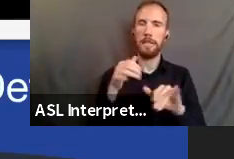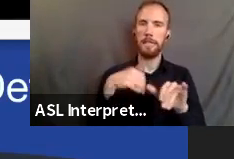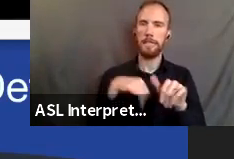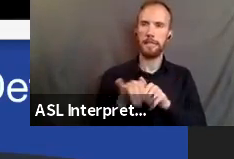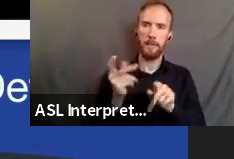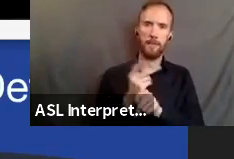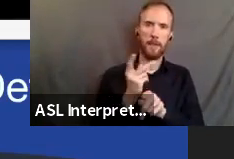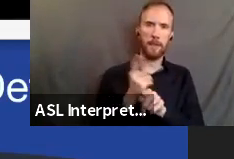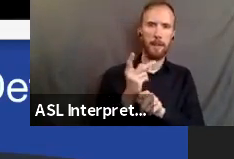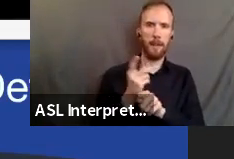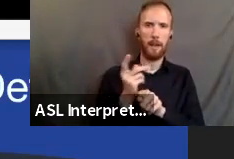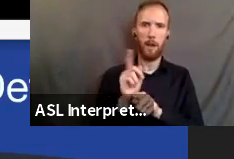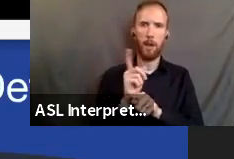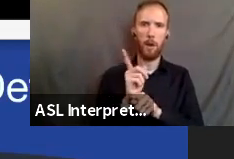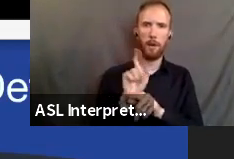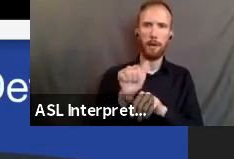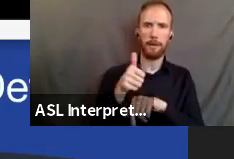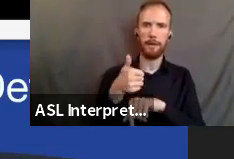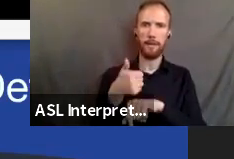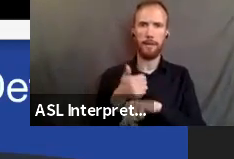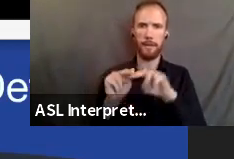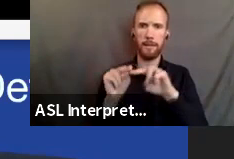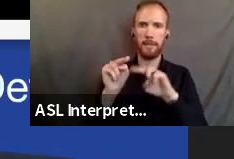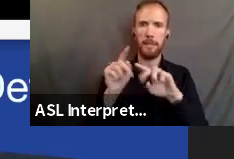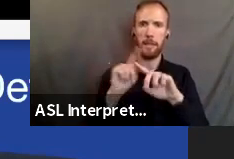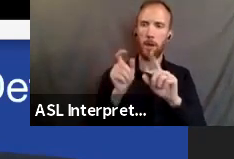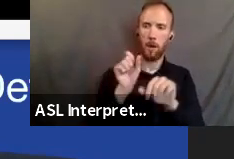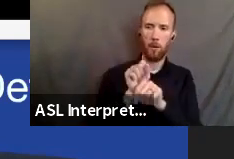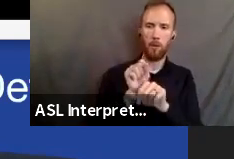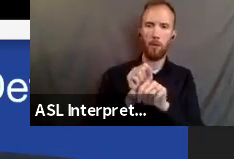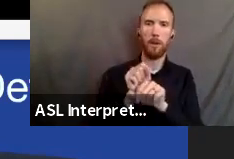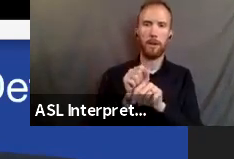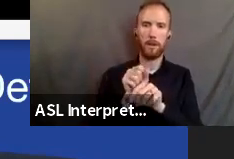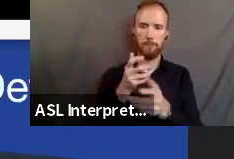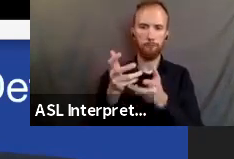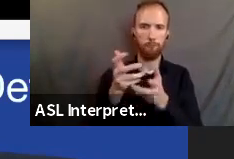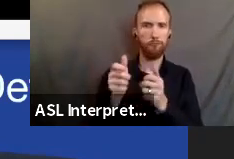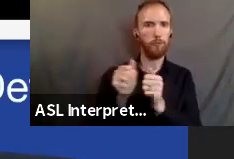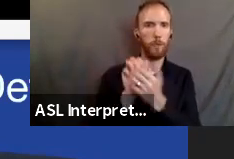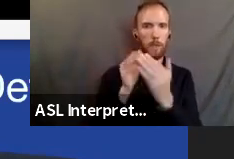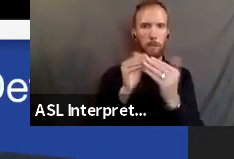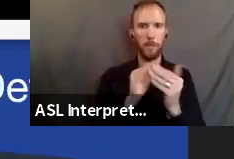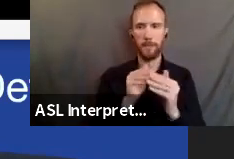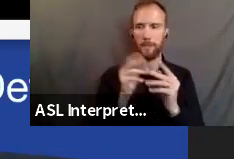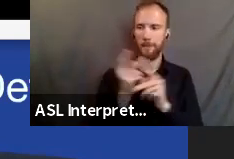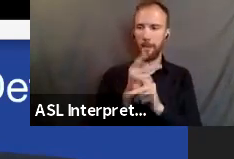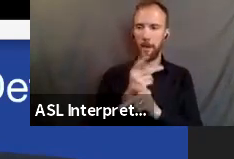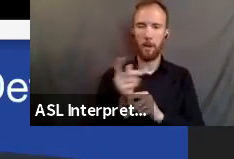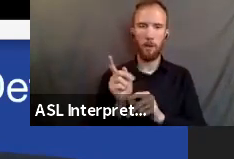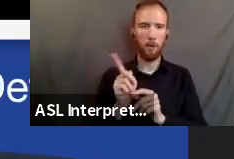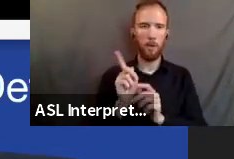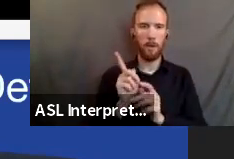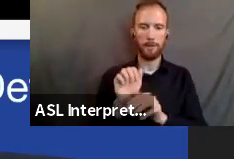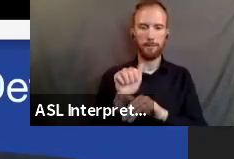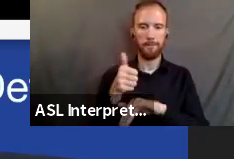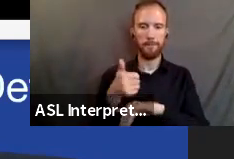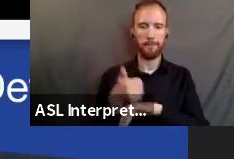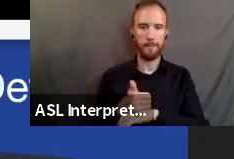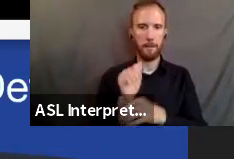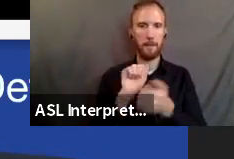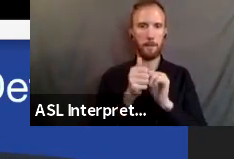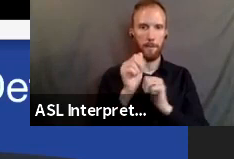facility and will work with the community to identify programmatic and sports offerings this is one of two new constructions in the proposed plan